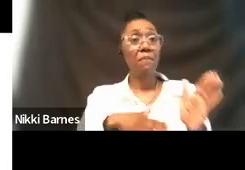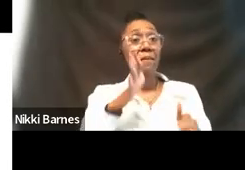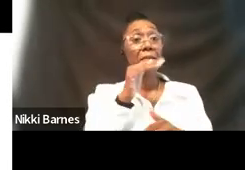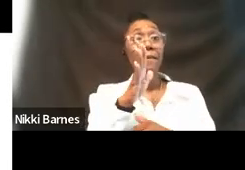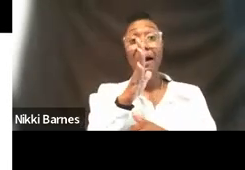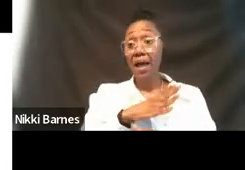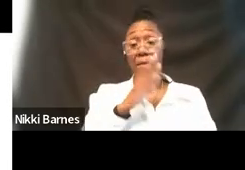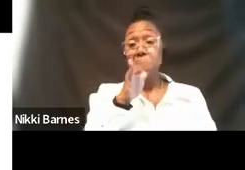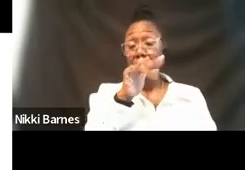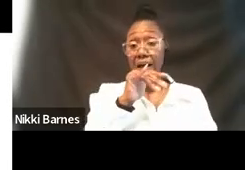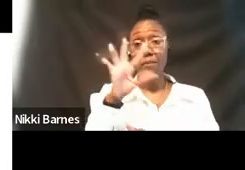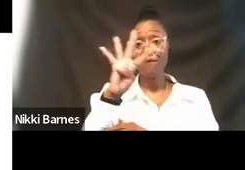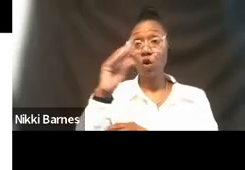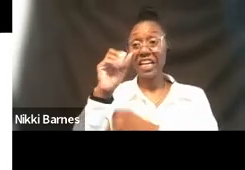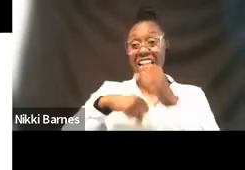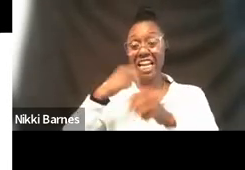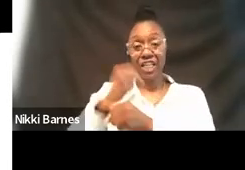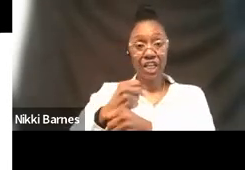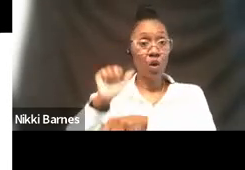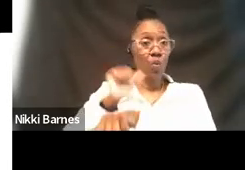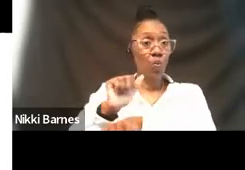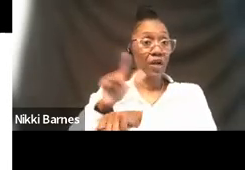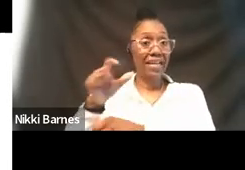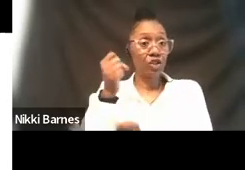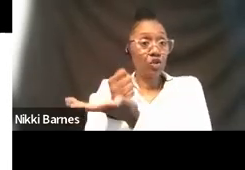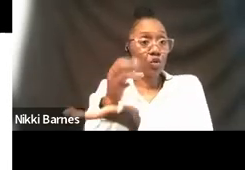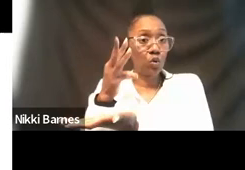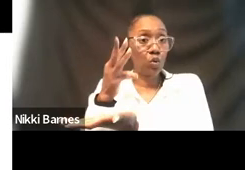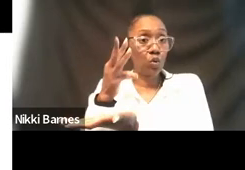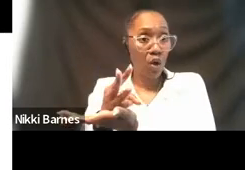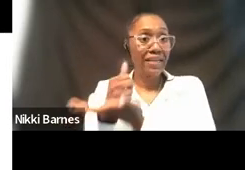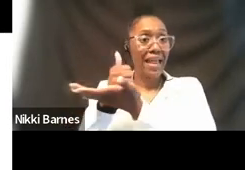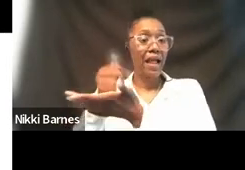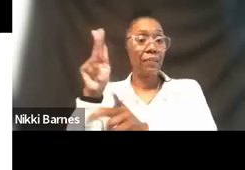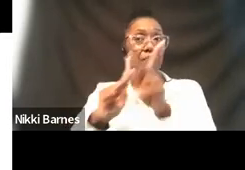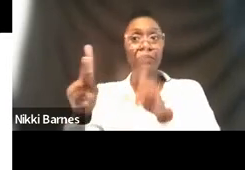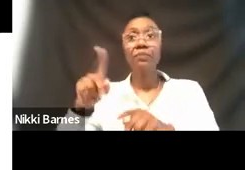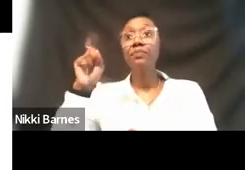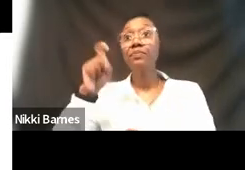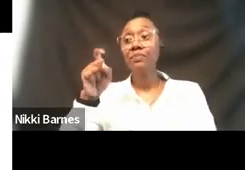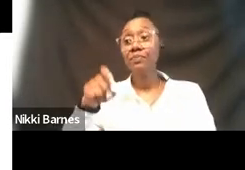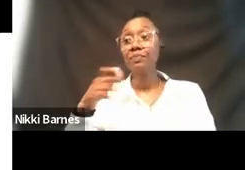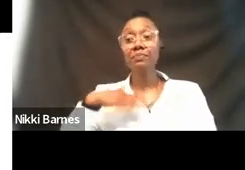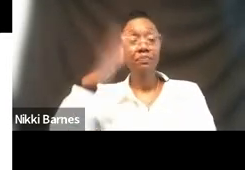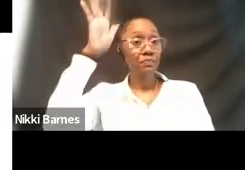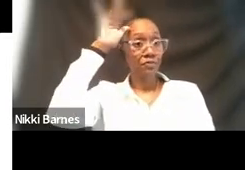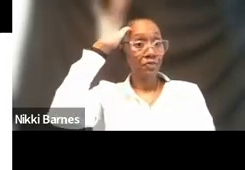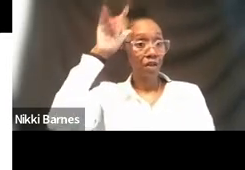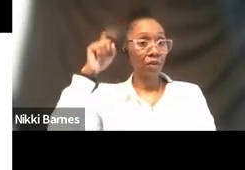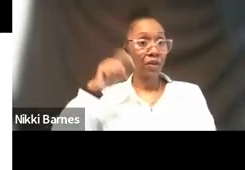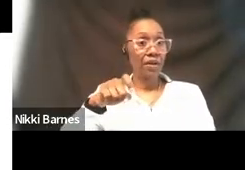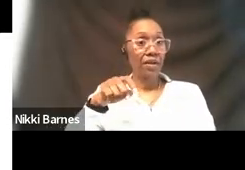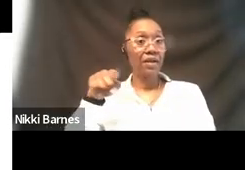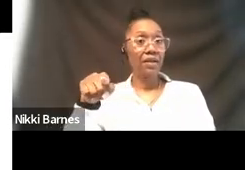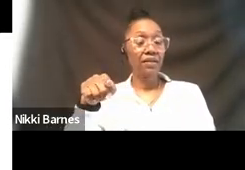state of Mississippi as a social worker. So service and help to those in need was always present. And my father was a prominent member